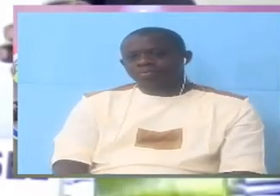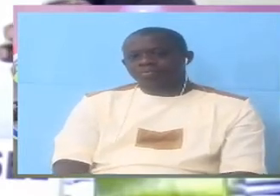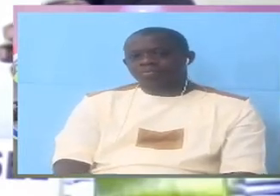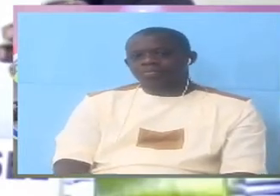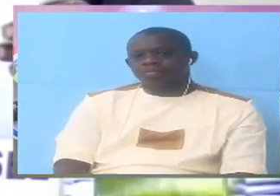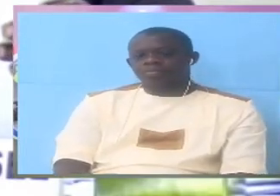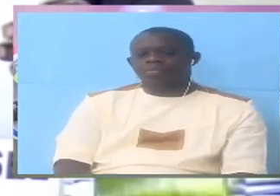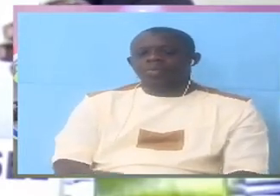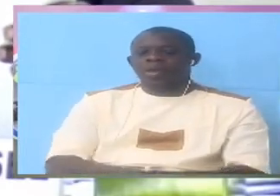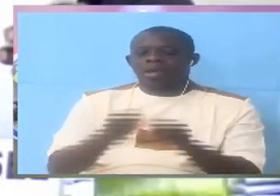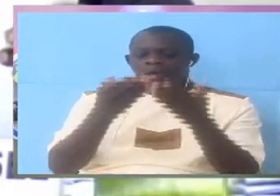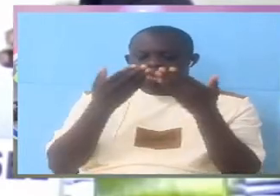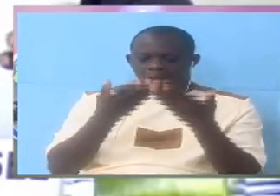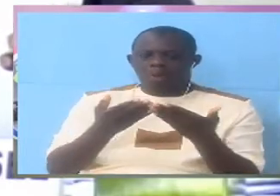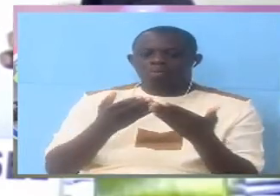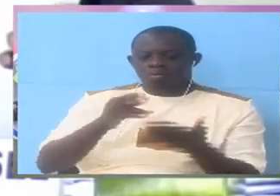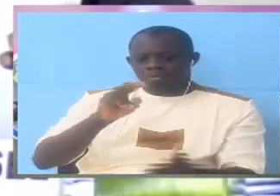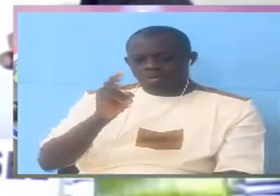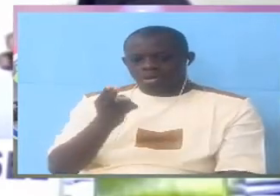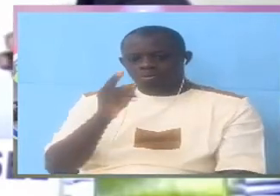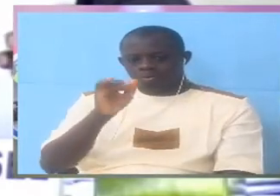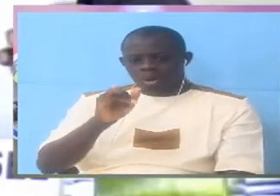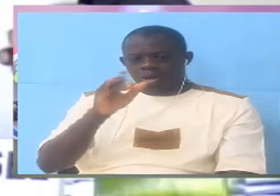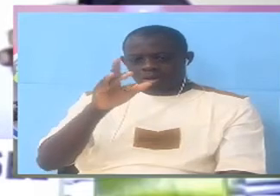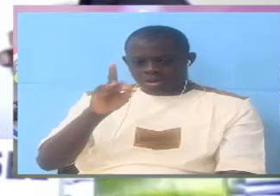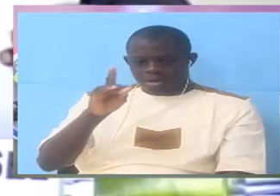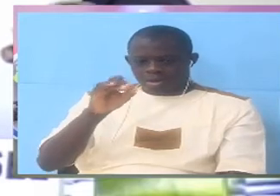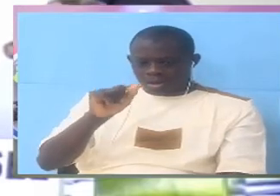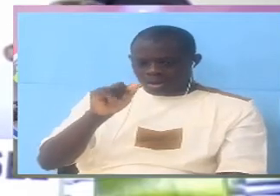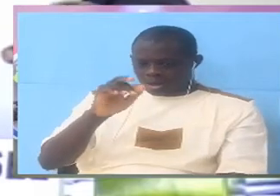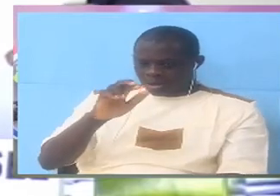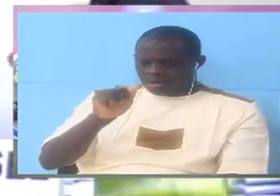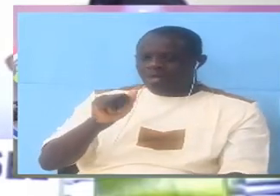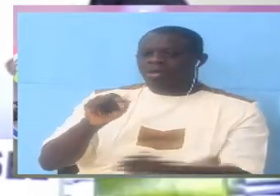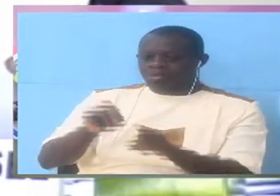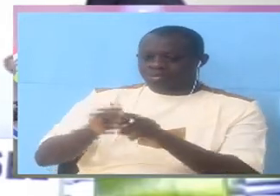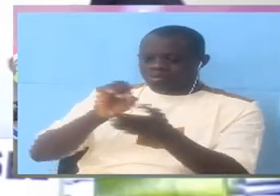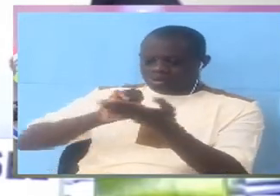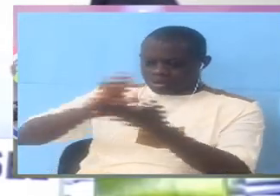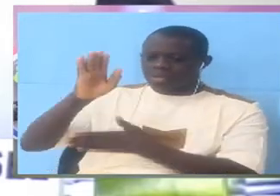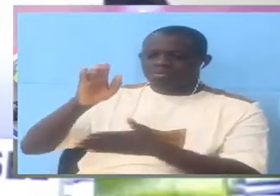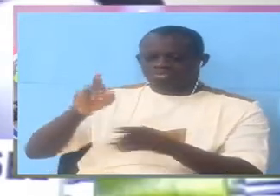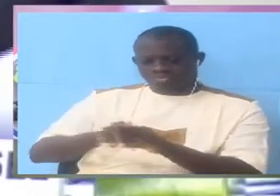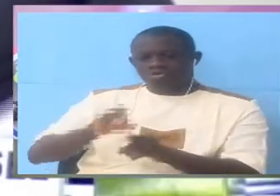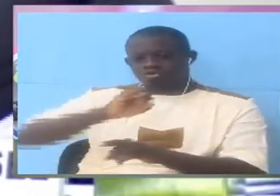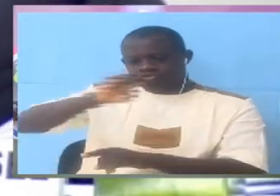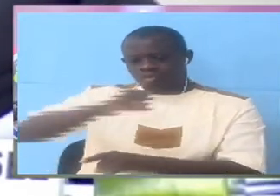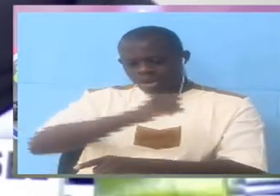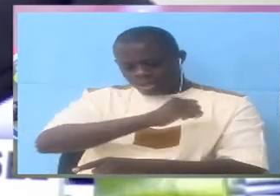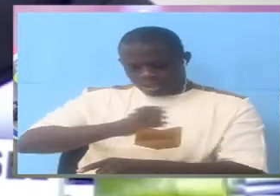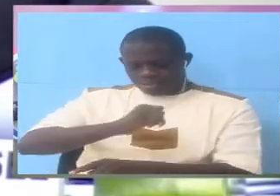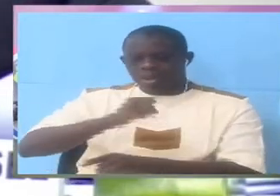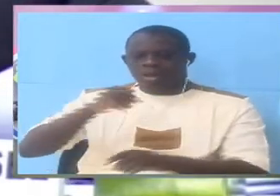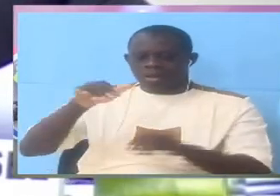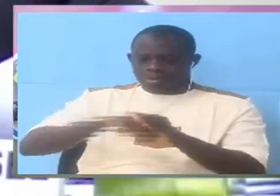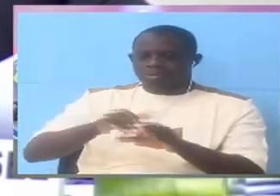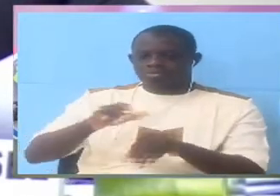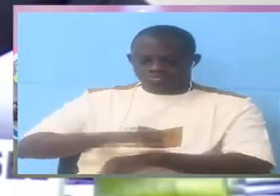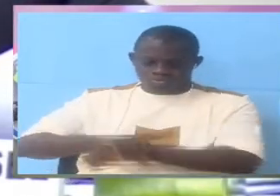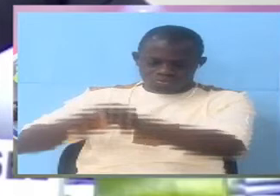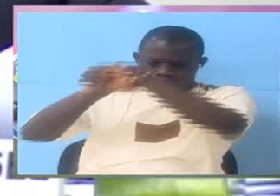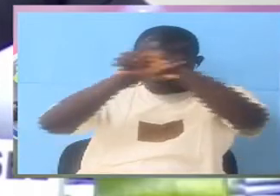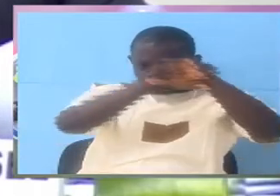so Haidara instructed the junglers to take me downstairs to the torture area behind the building.